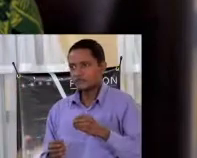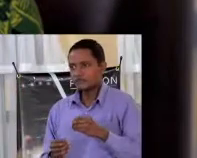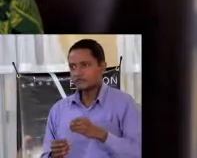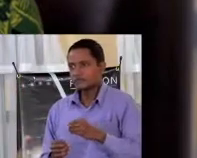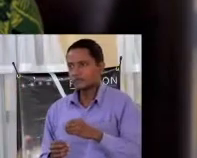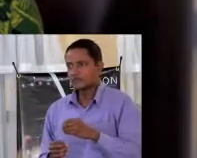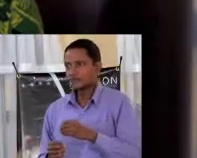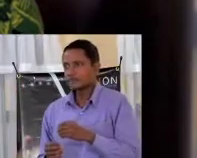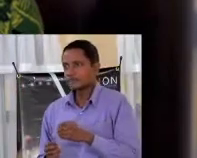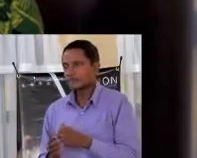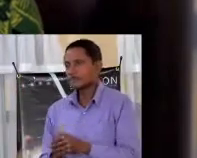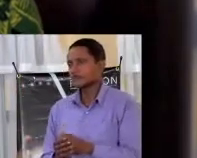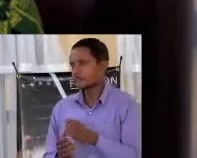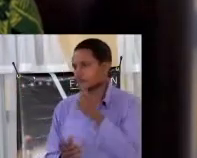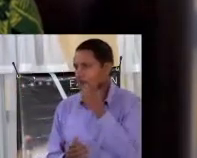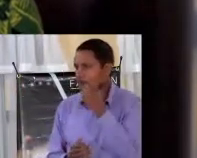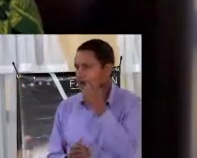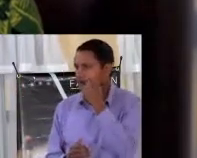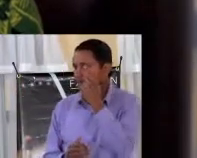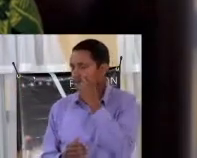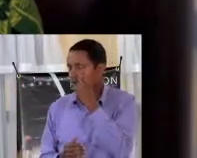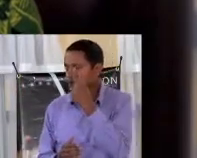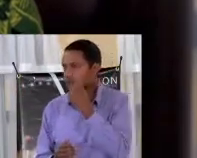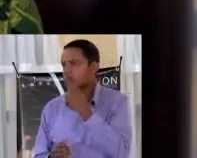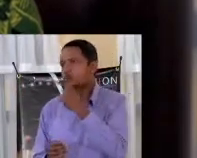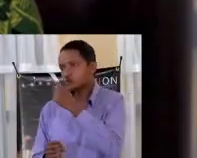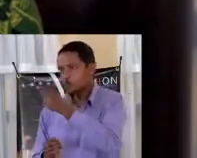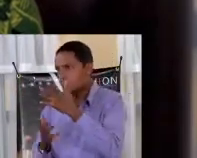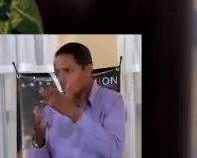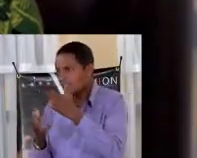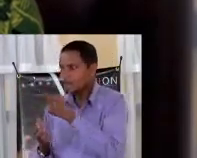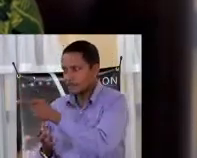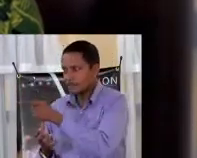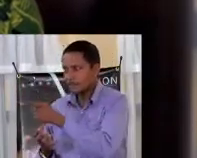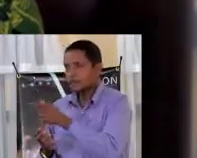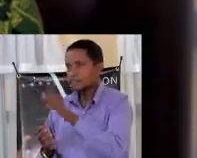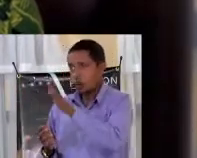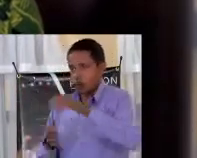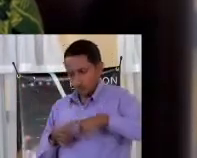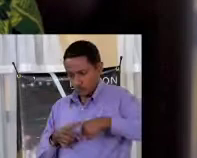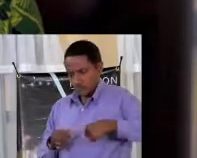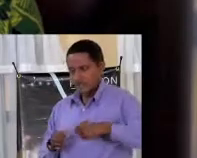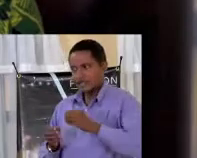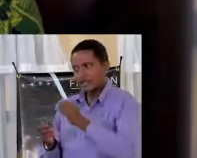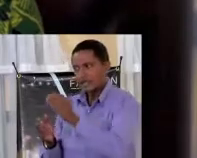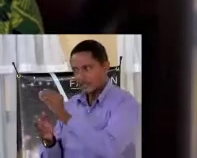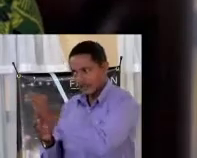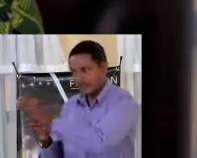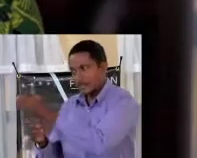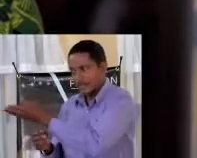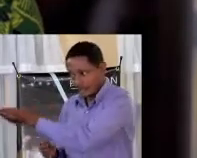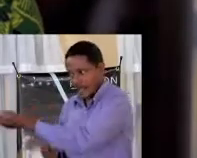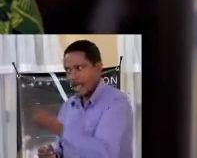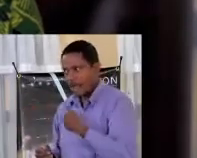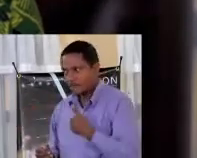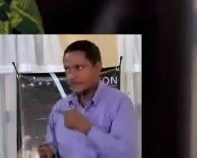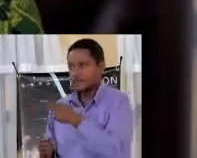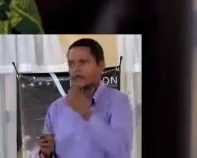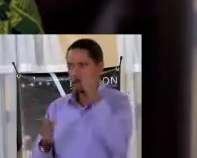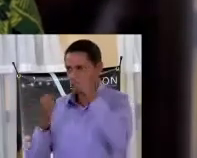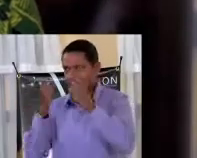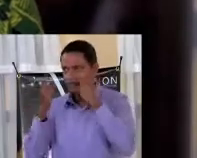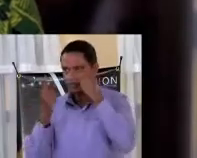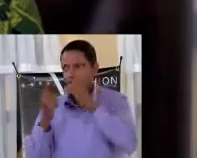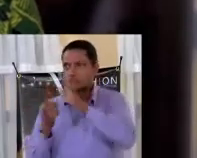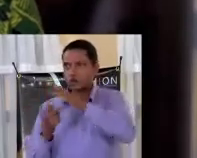leave a product, but you want them to leave with your brand and an understanding of the tangible and intangible qualities of your